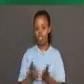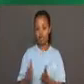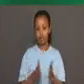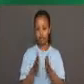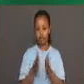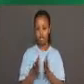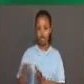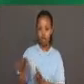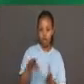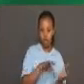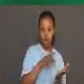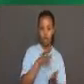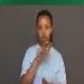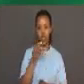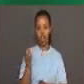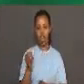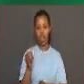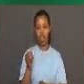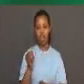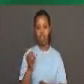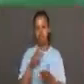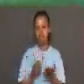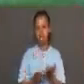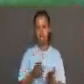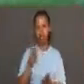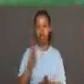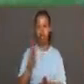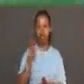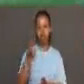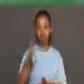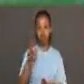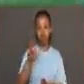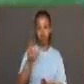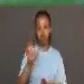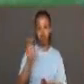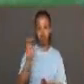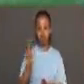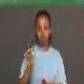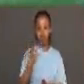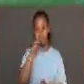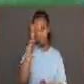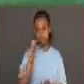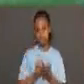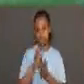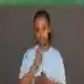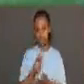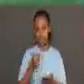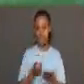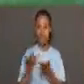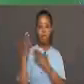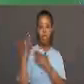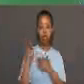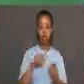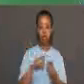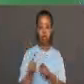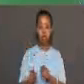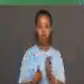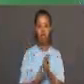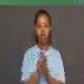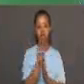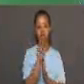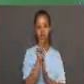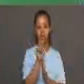phloem and the xylem. They are carried to the growing regions of